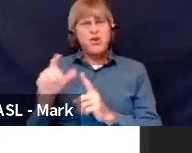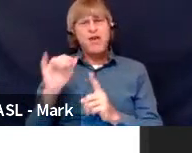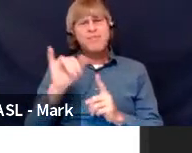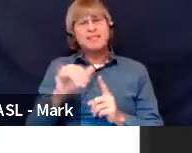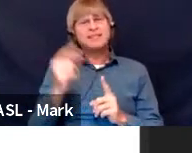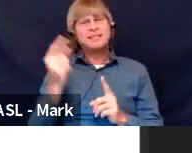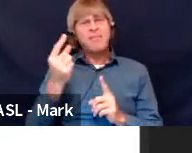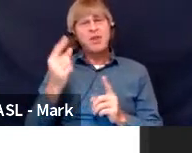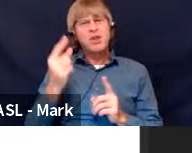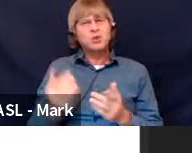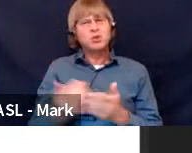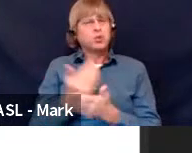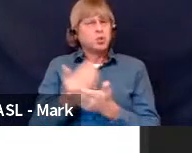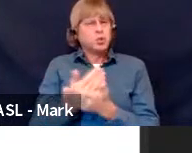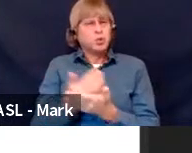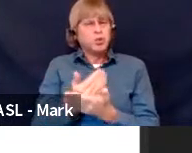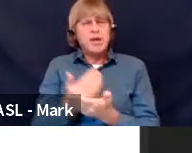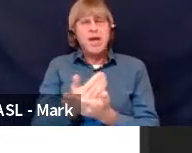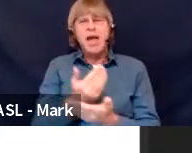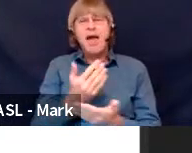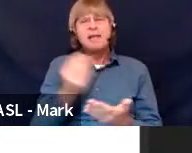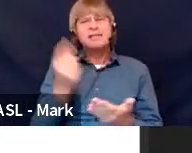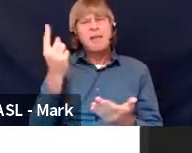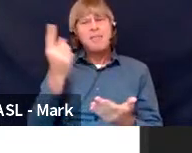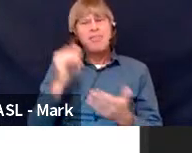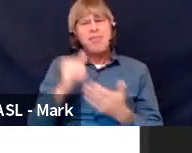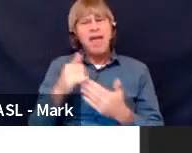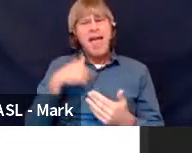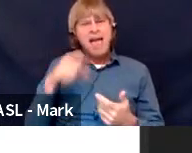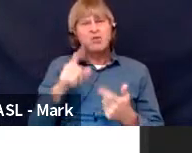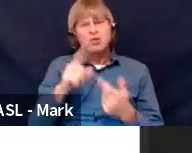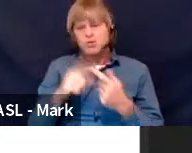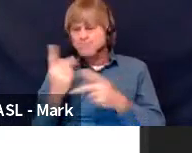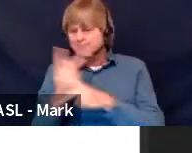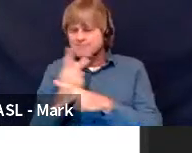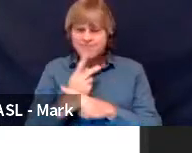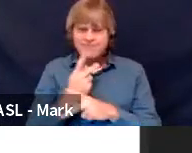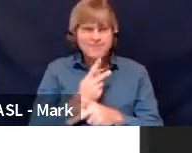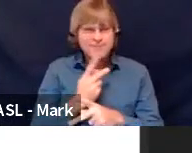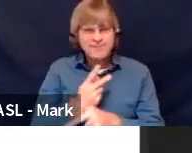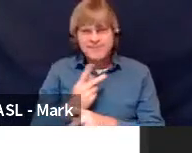something that is newer and something that I had to really figure out.